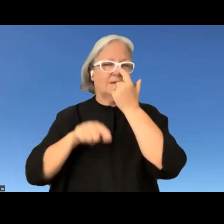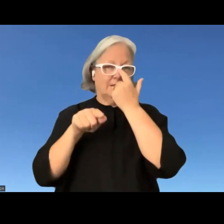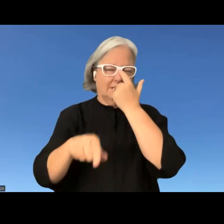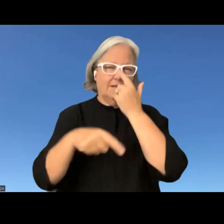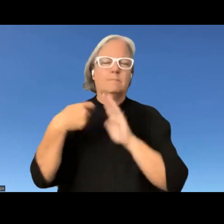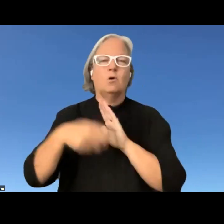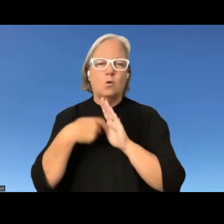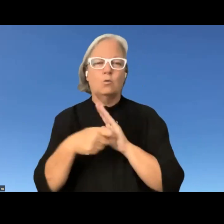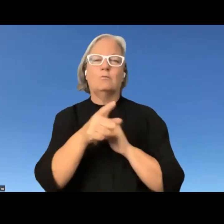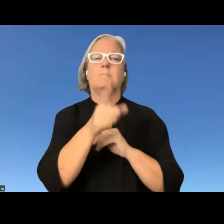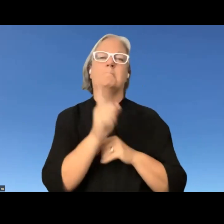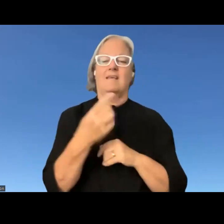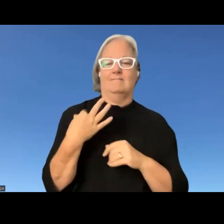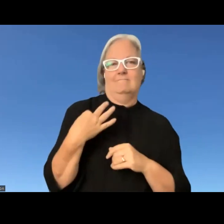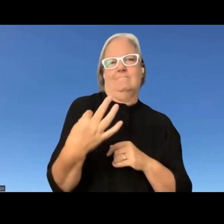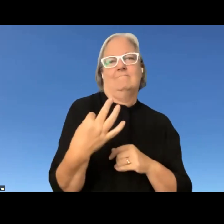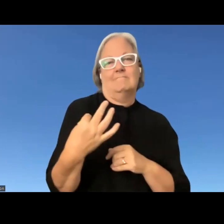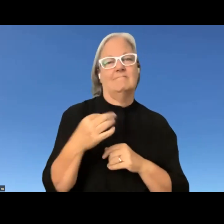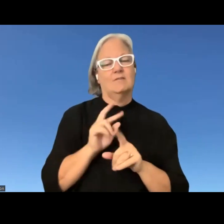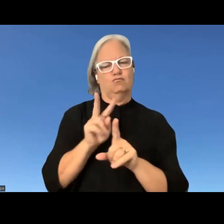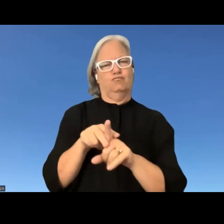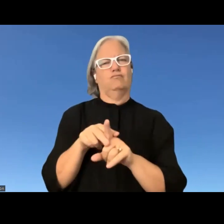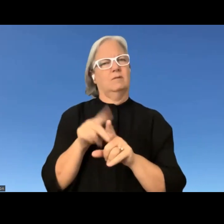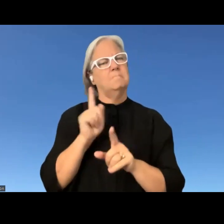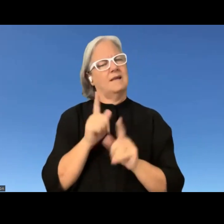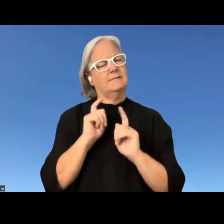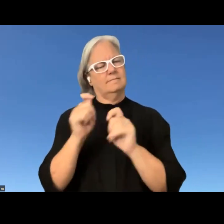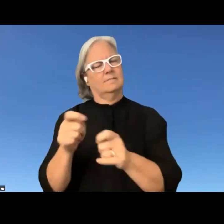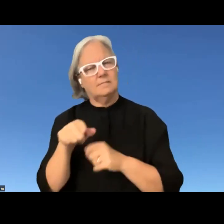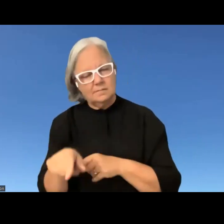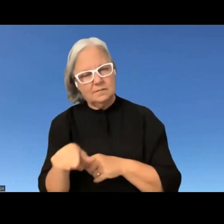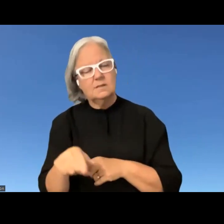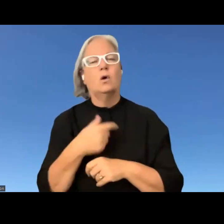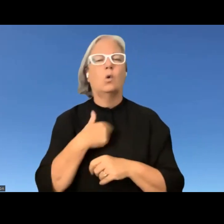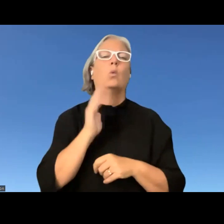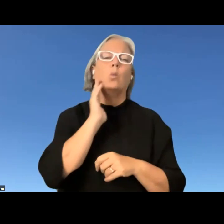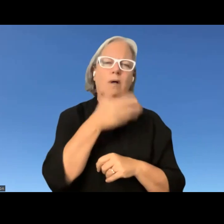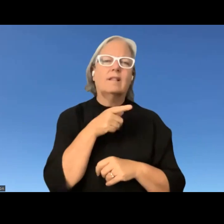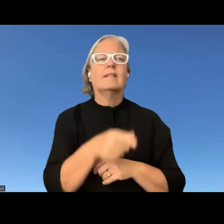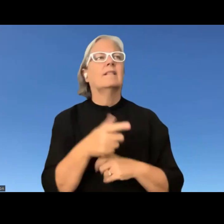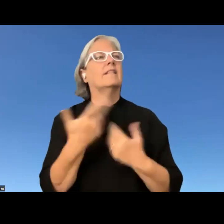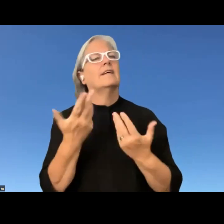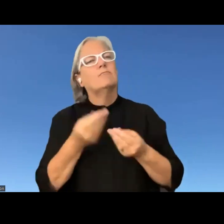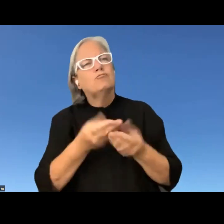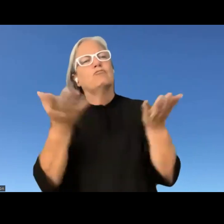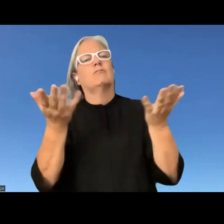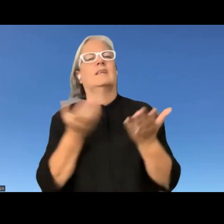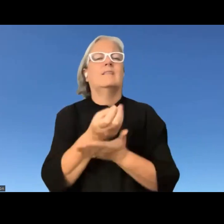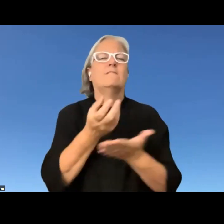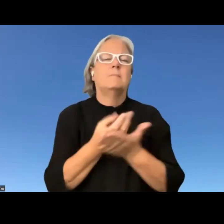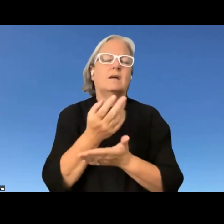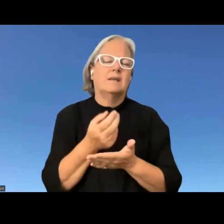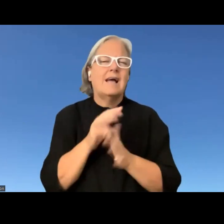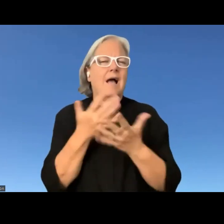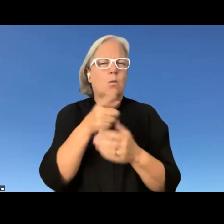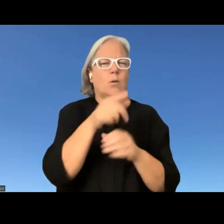apply. We will distribute and communicate the information how to apply for this program in